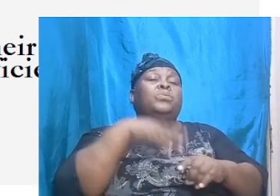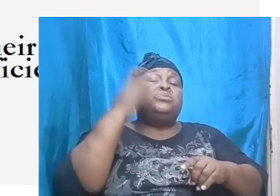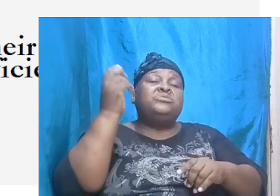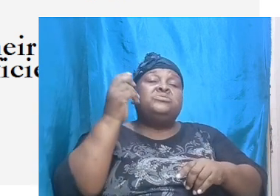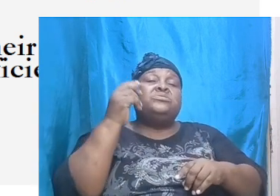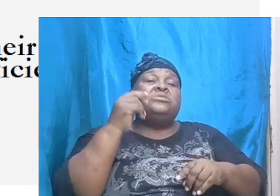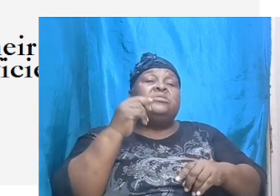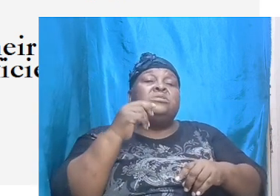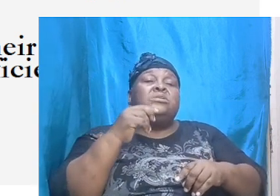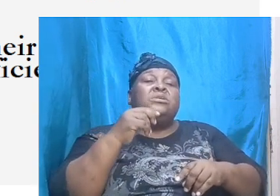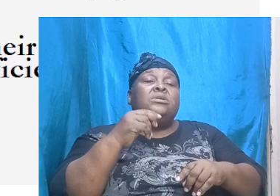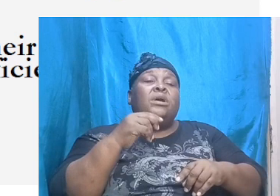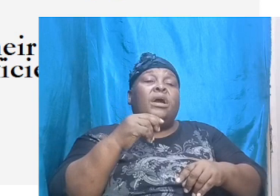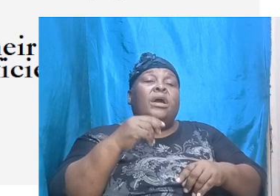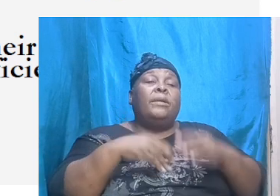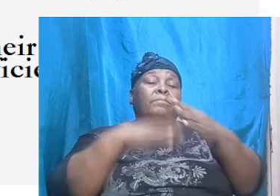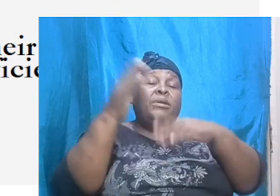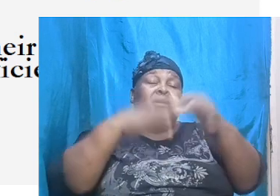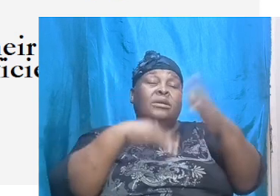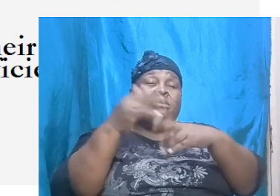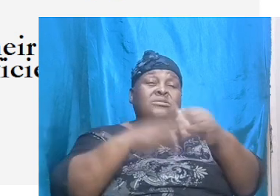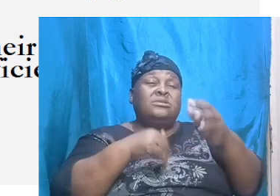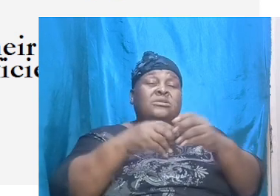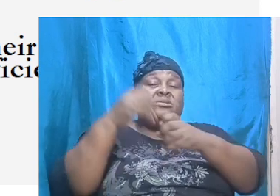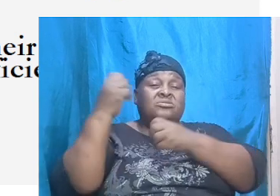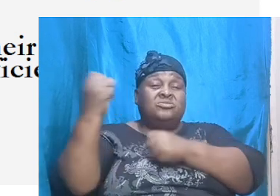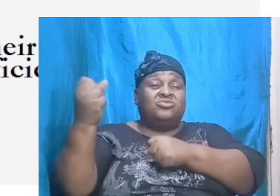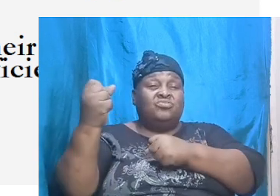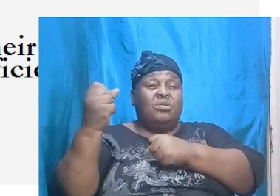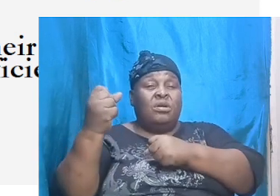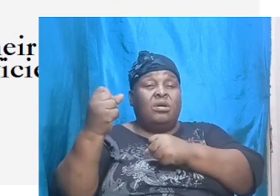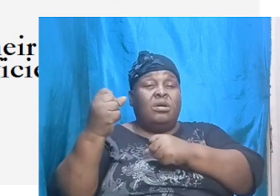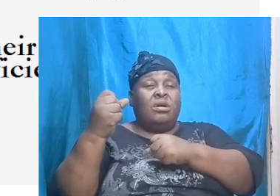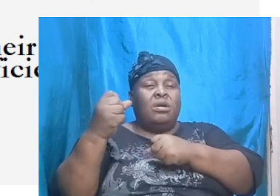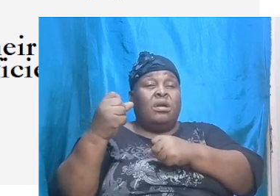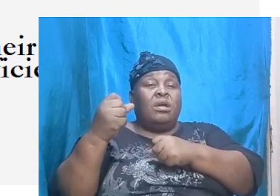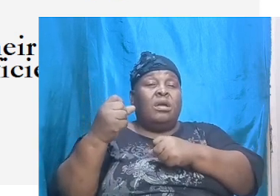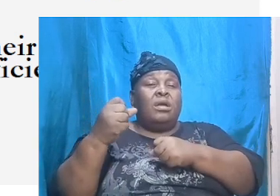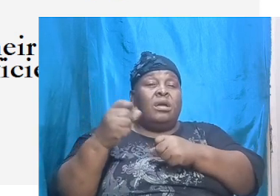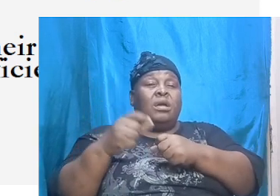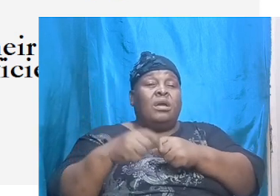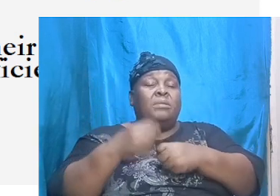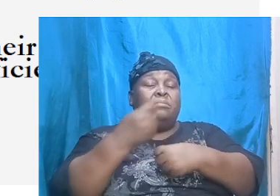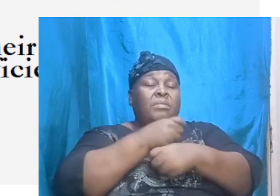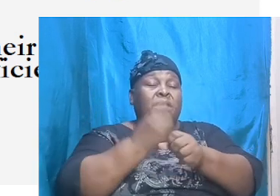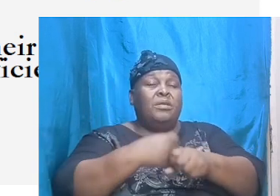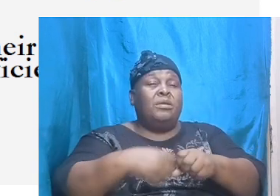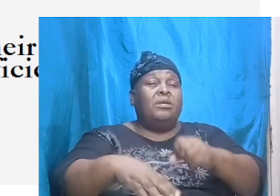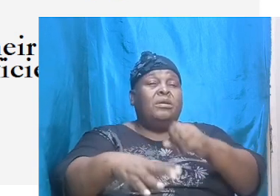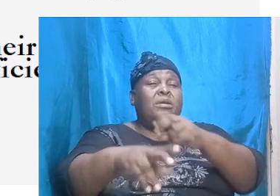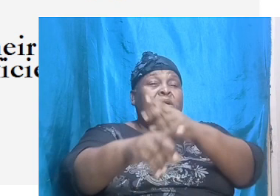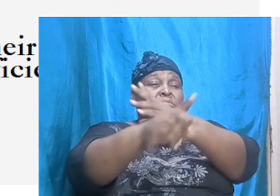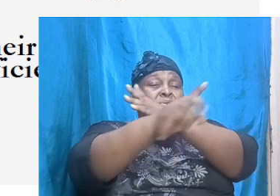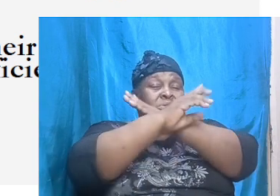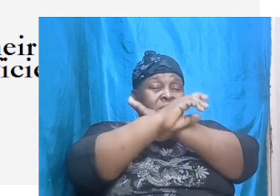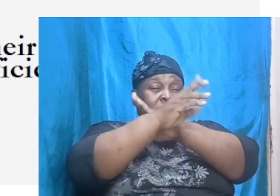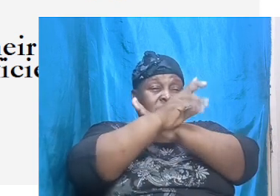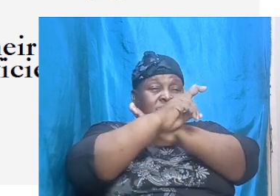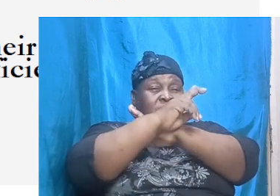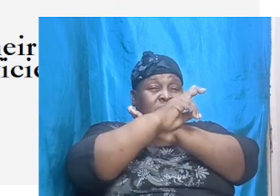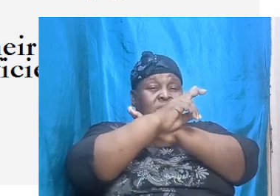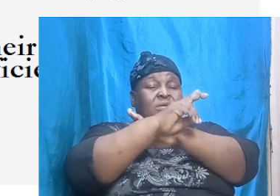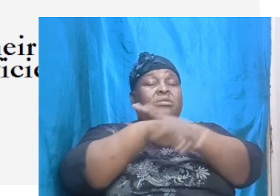that it is very strong and that it will be able to create the protection that we need. Now, they understood the